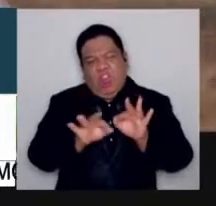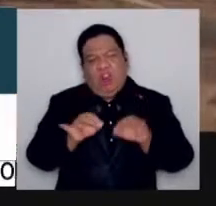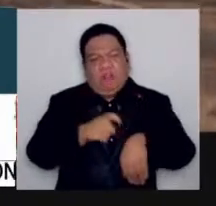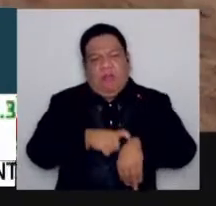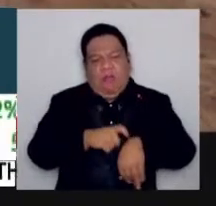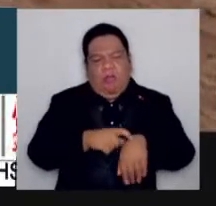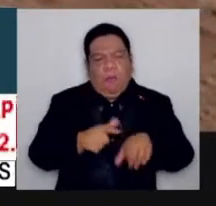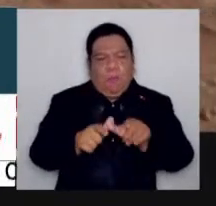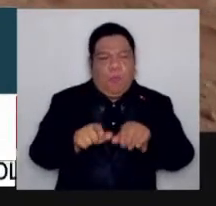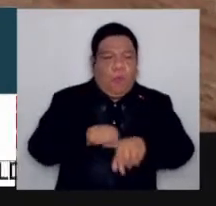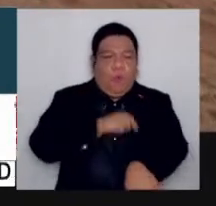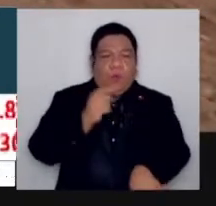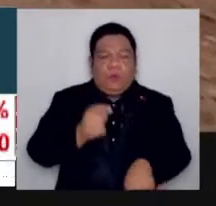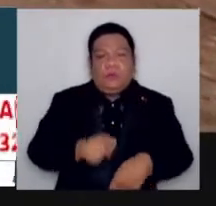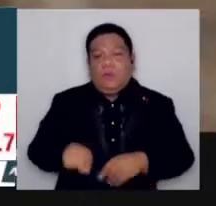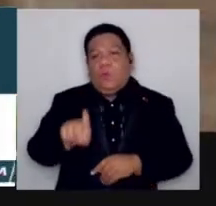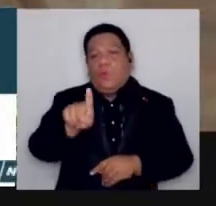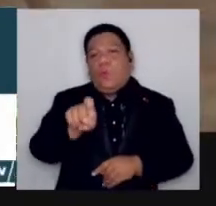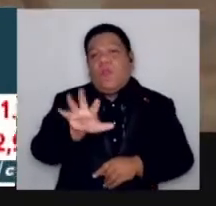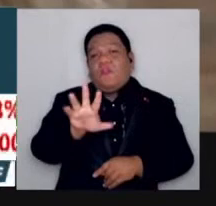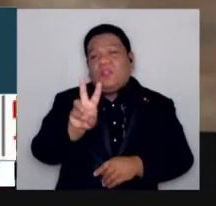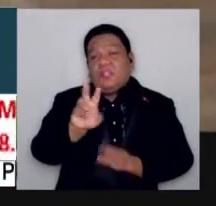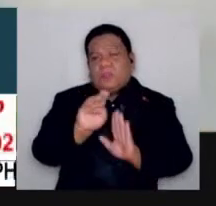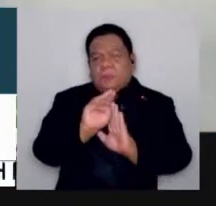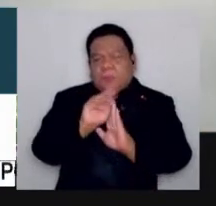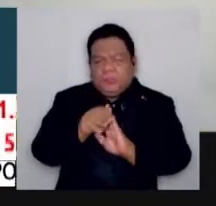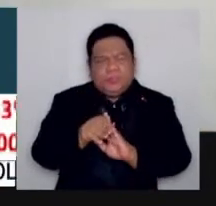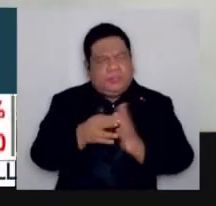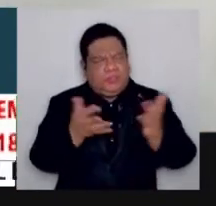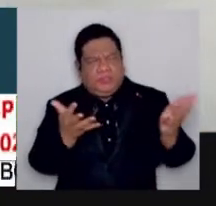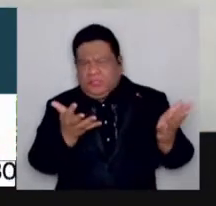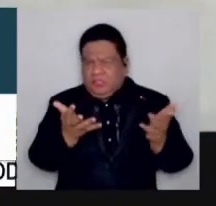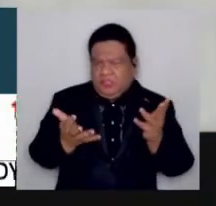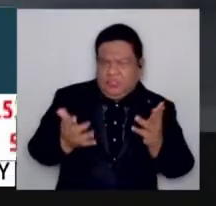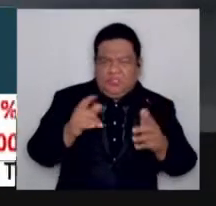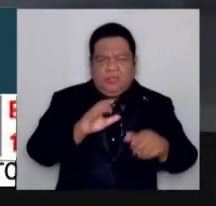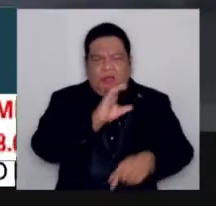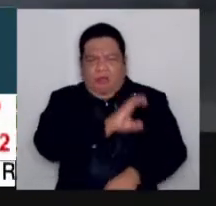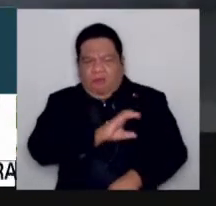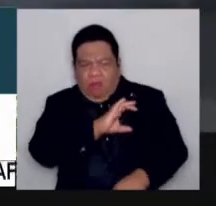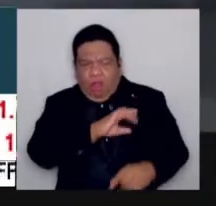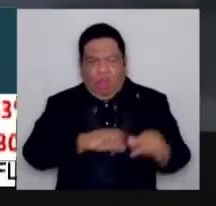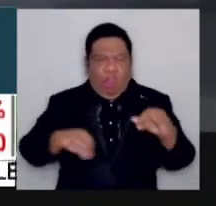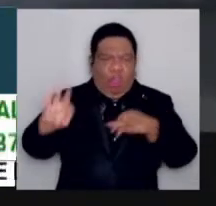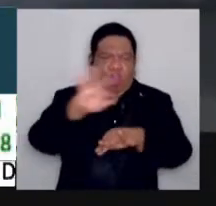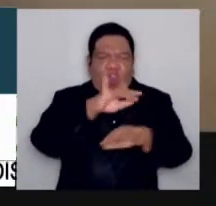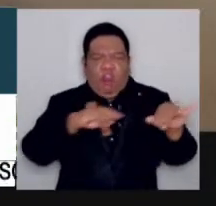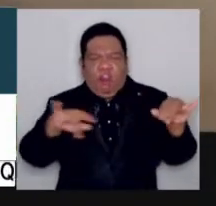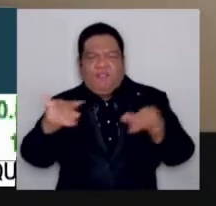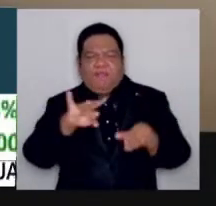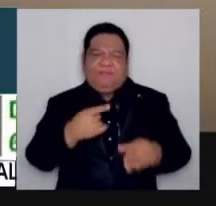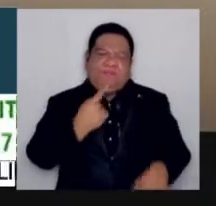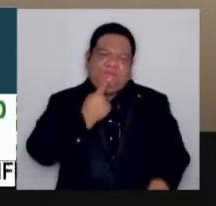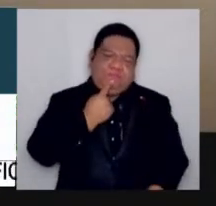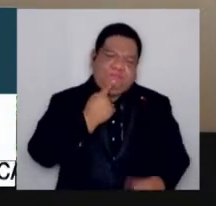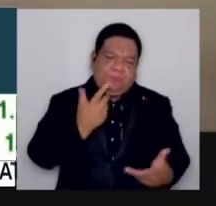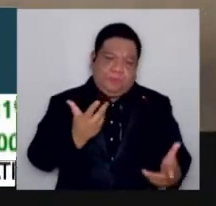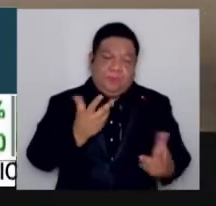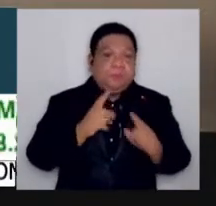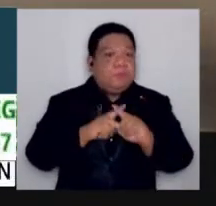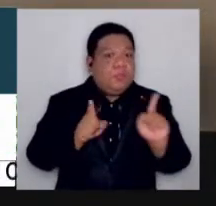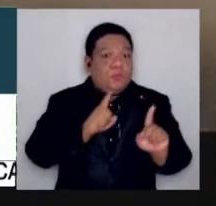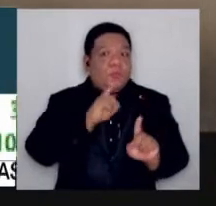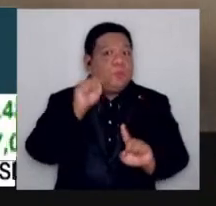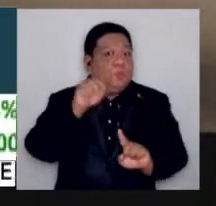156 minutes of clueless characters flying and running around. This is what the end of the world looks like. But at least this is